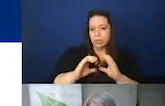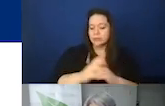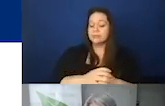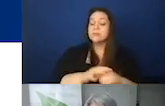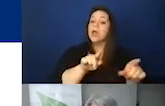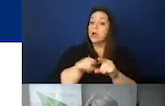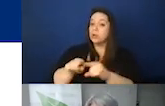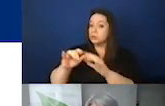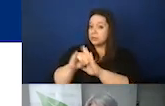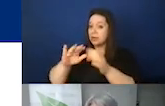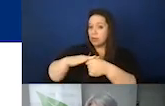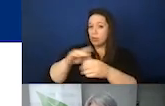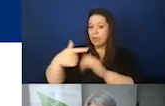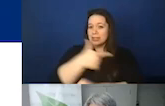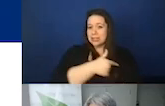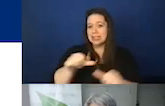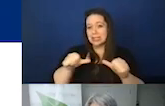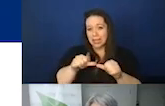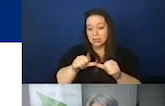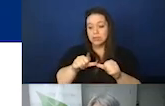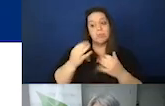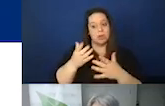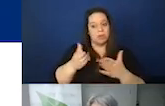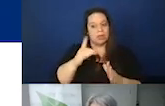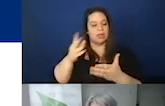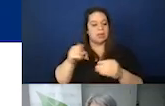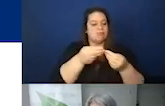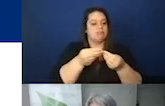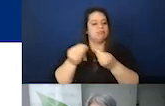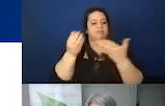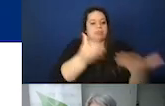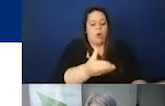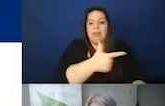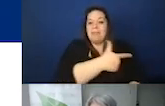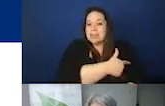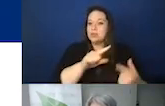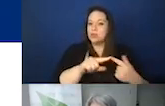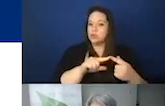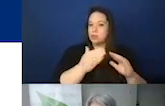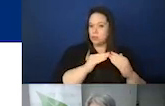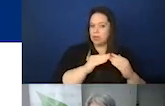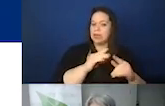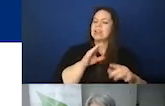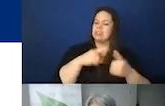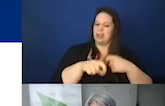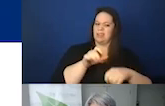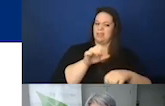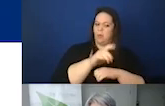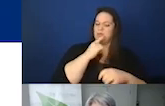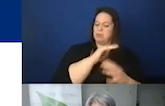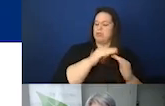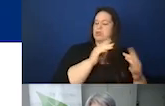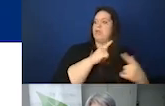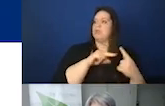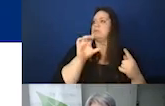so that in many instances the vaccine can be brought to the community rather than making the community